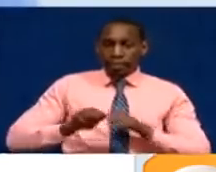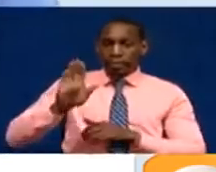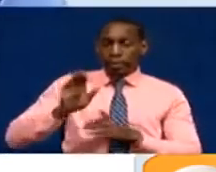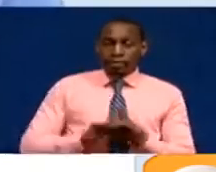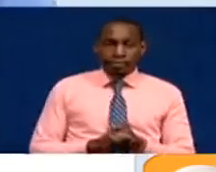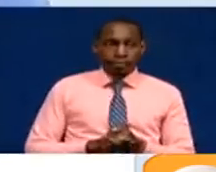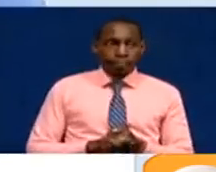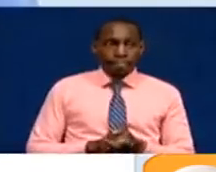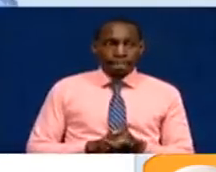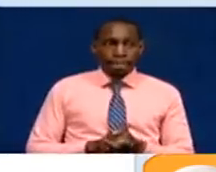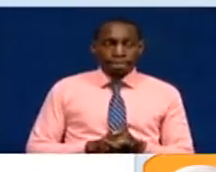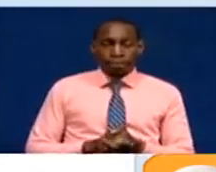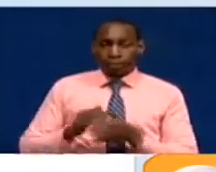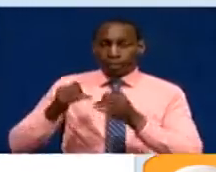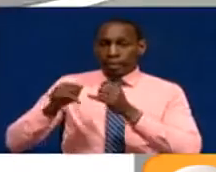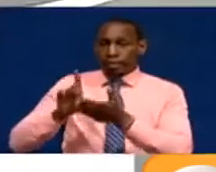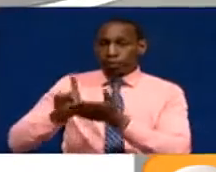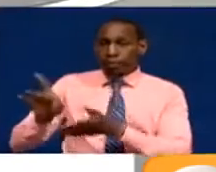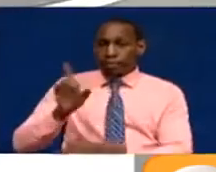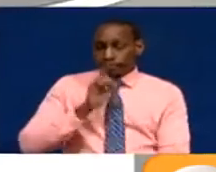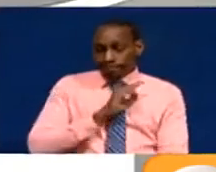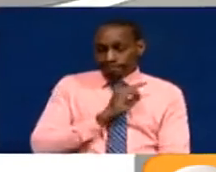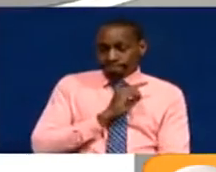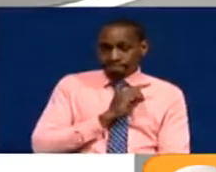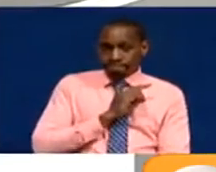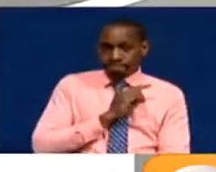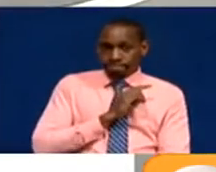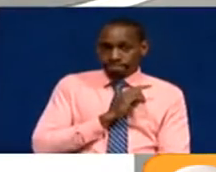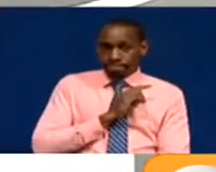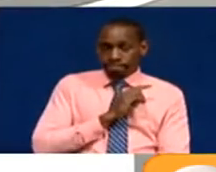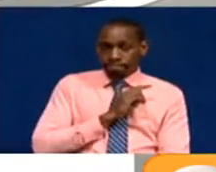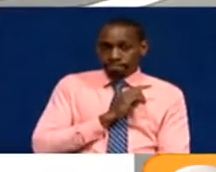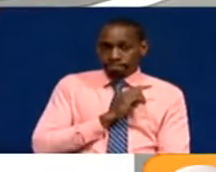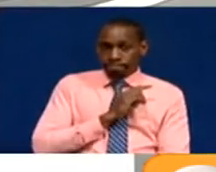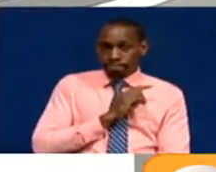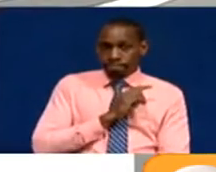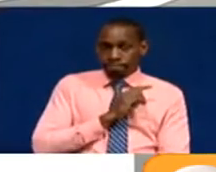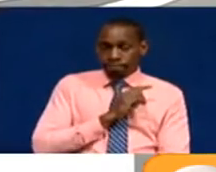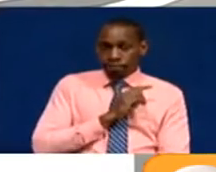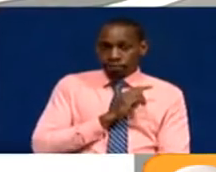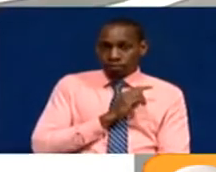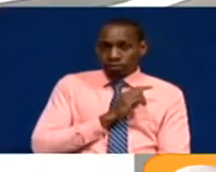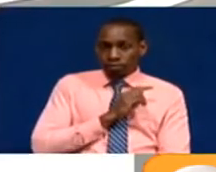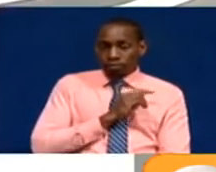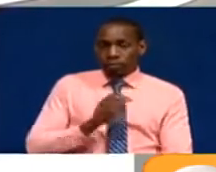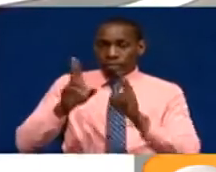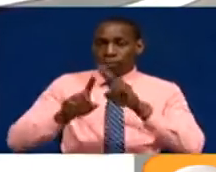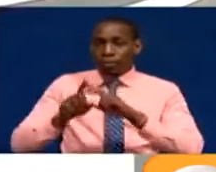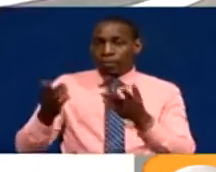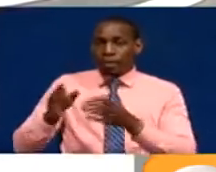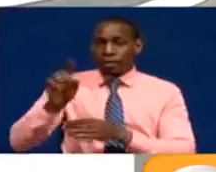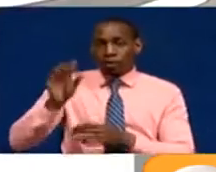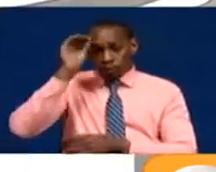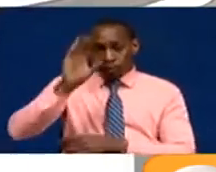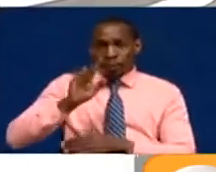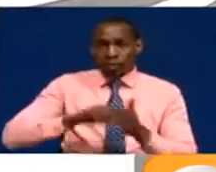your party, yep. tried to impeach him. Mm-hmm. Was that uncalled for? Where did that come from? In your opinion,